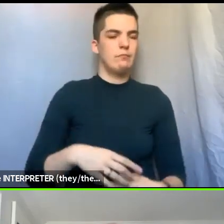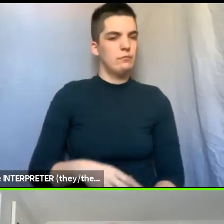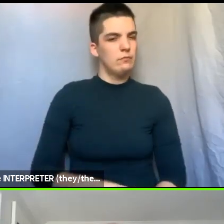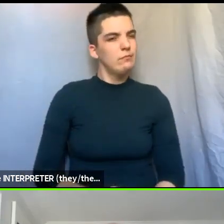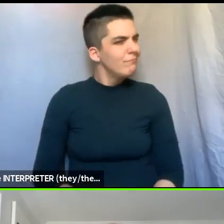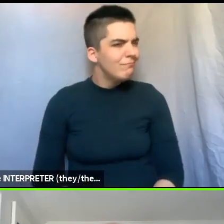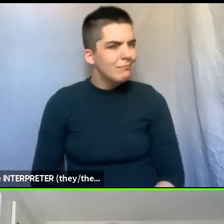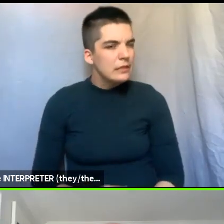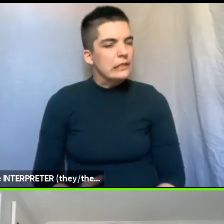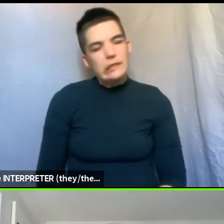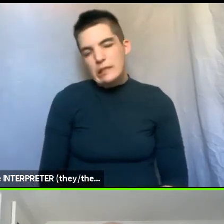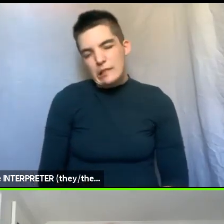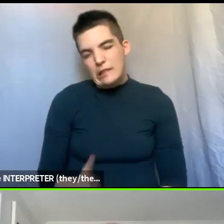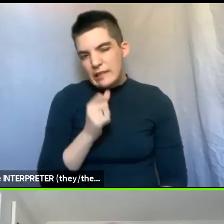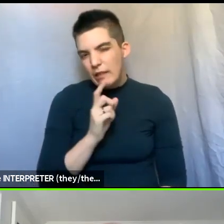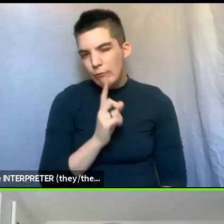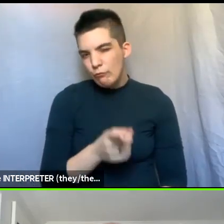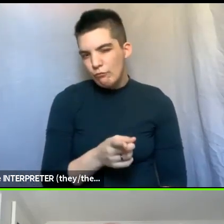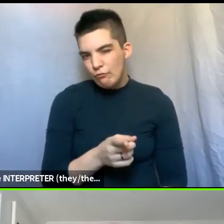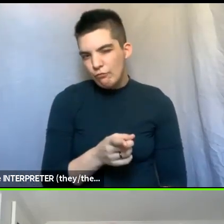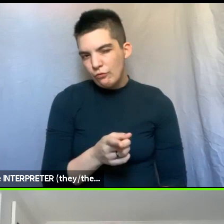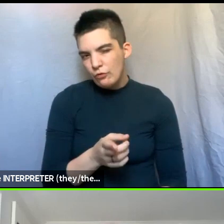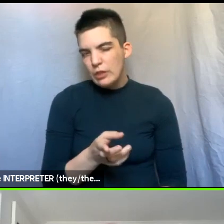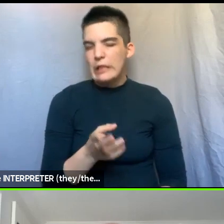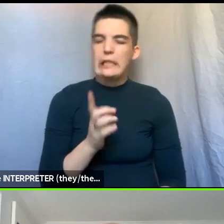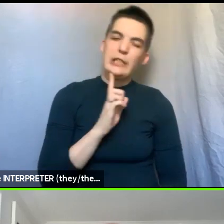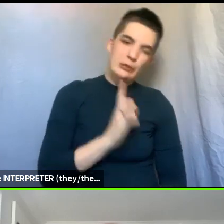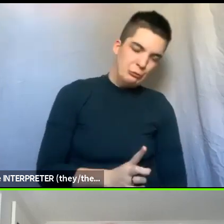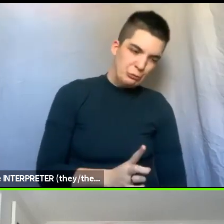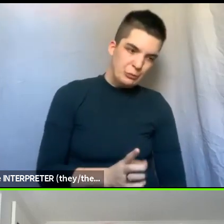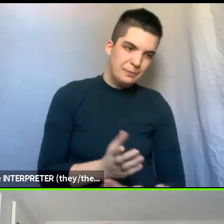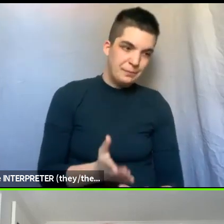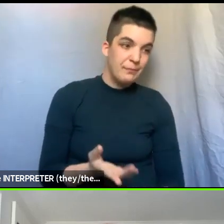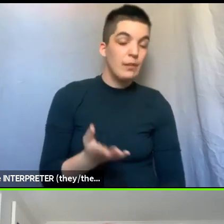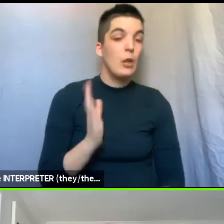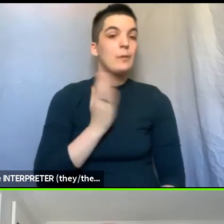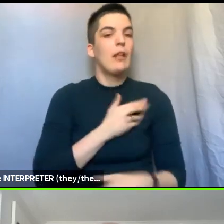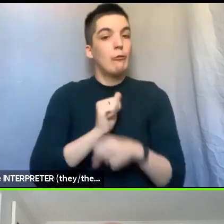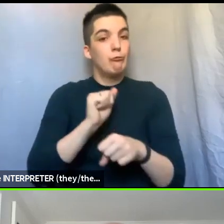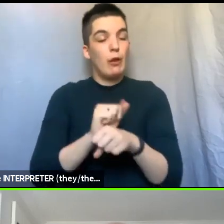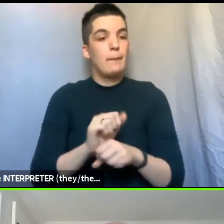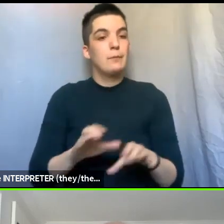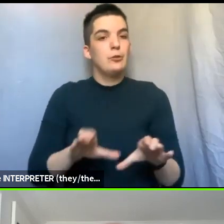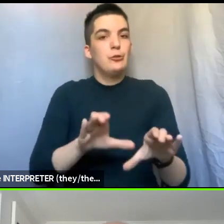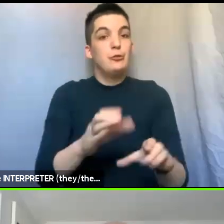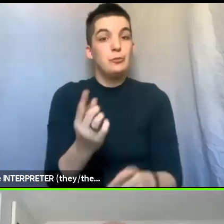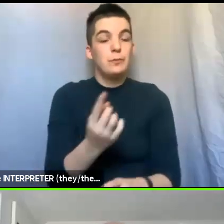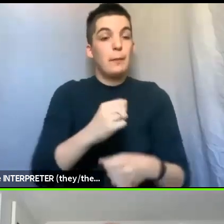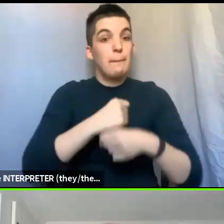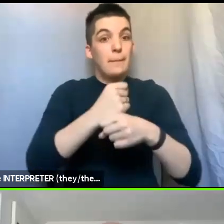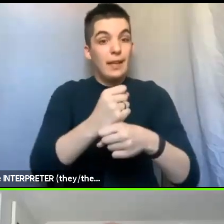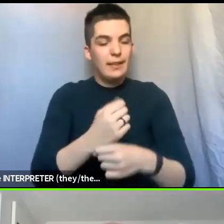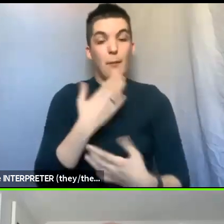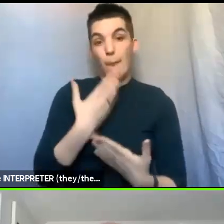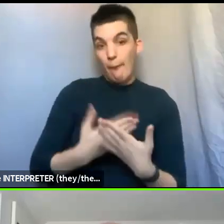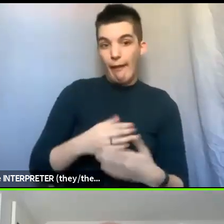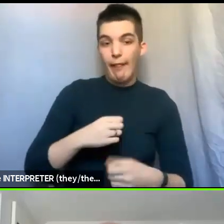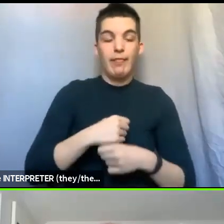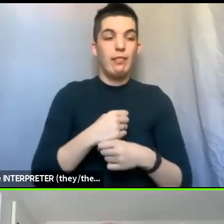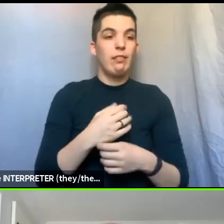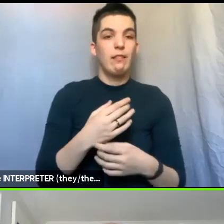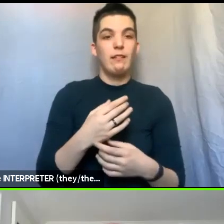true. You know, it is our job to make it and to make it well and to make it good and to make it worth getting in your car and